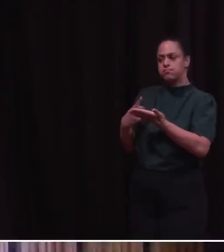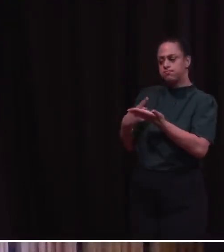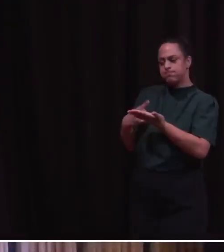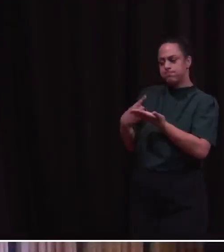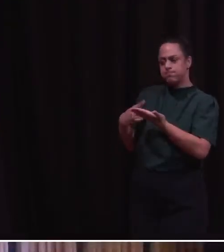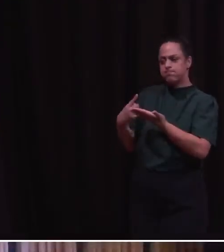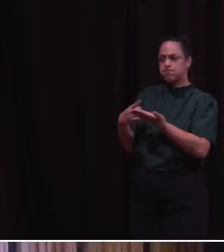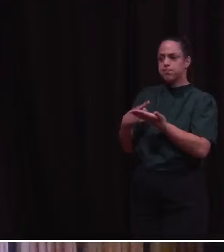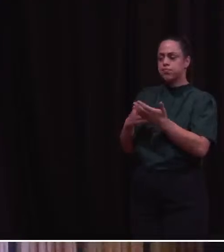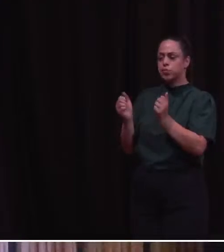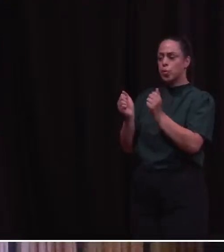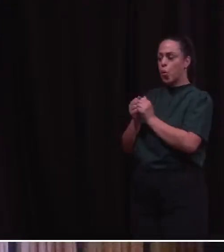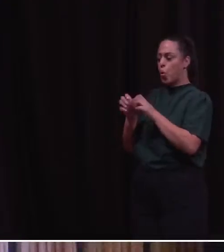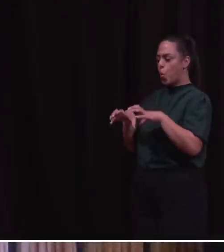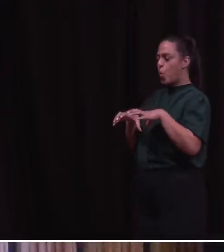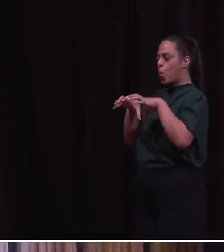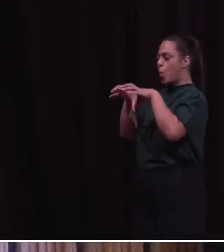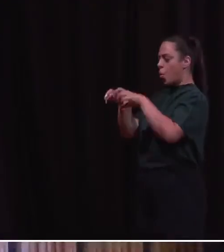colonization of Africa,